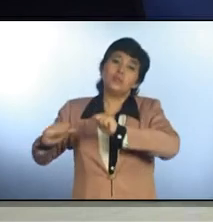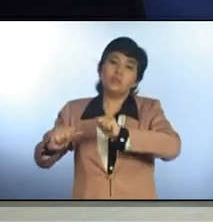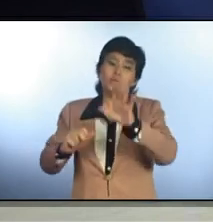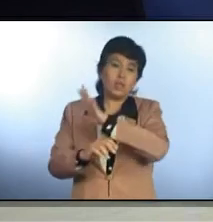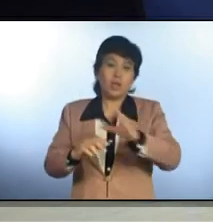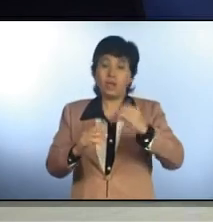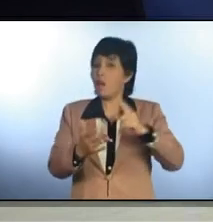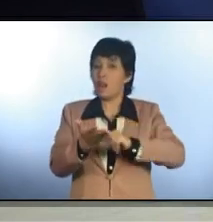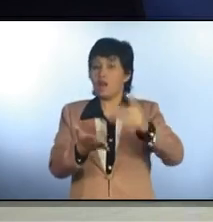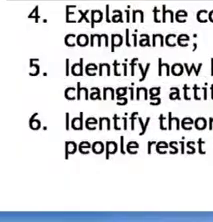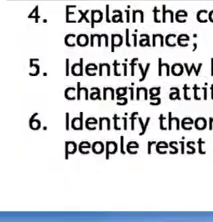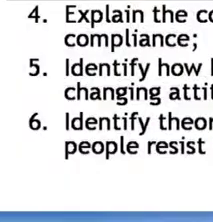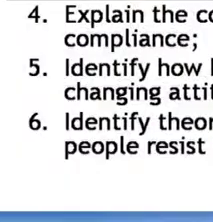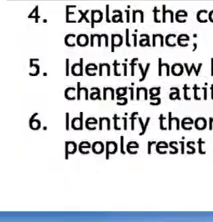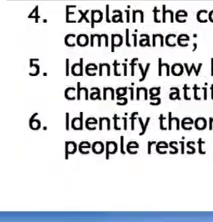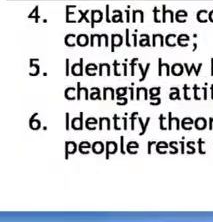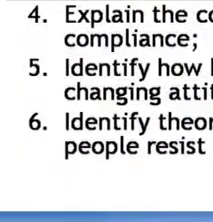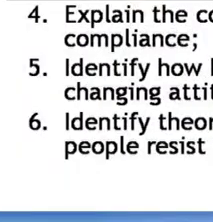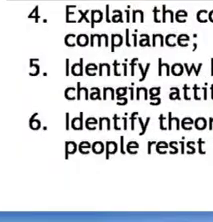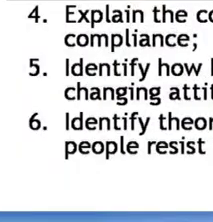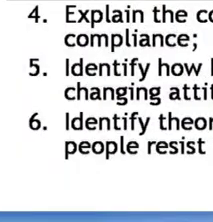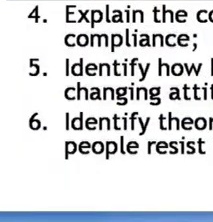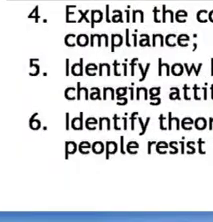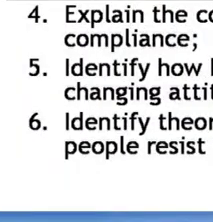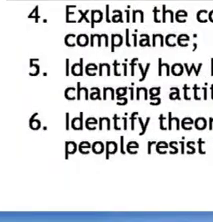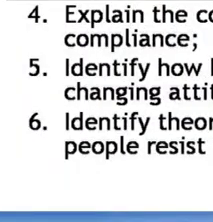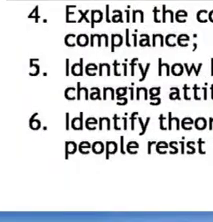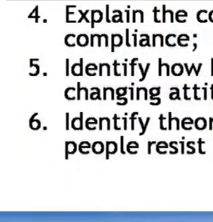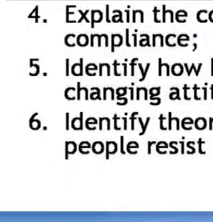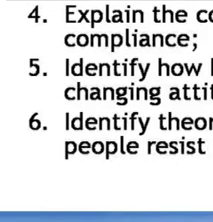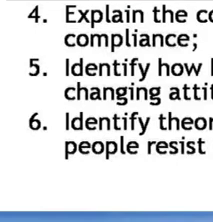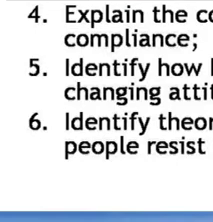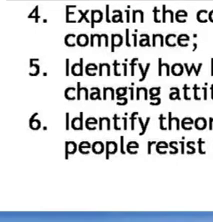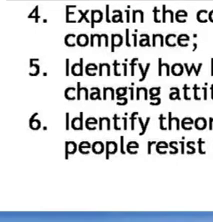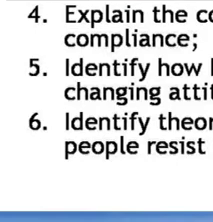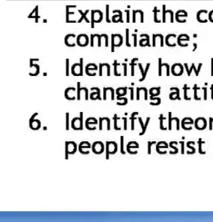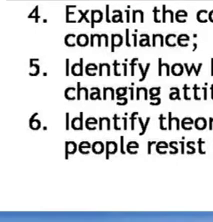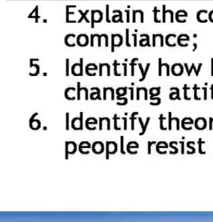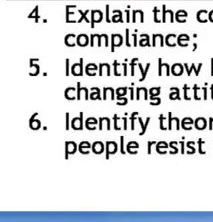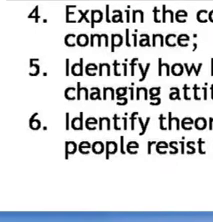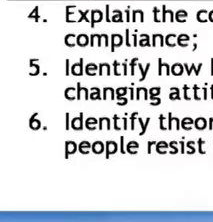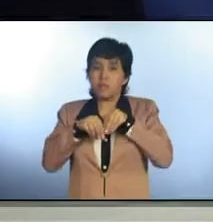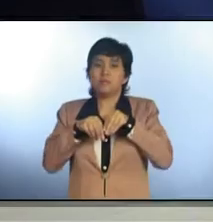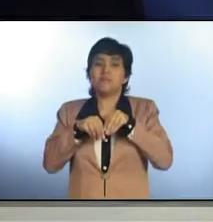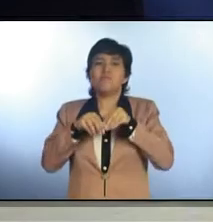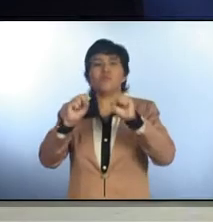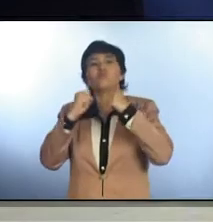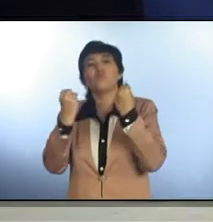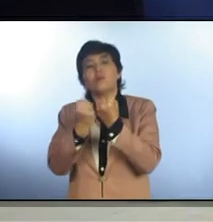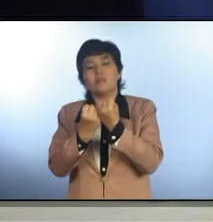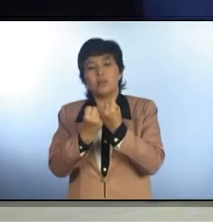lastly, to identify theories in persuasion and how people resist to persuasion.